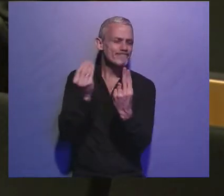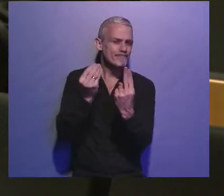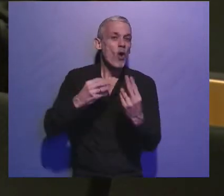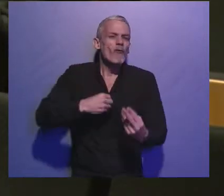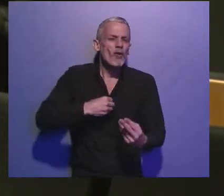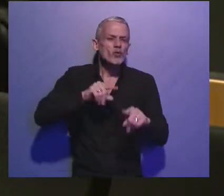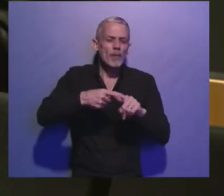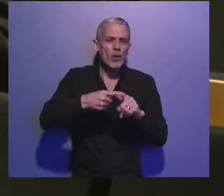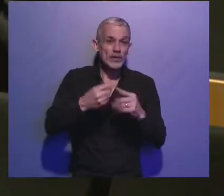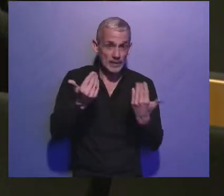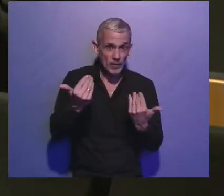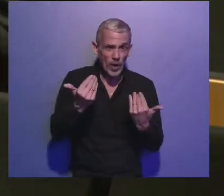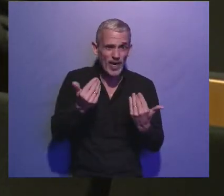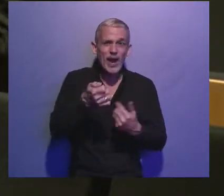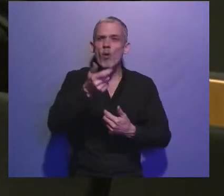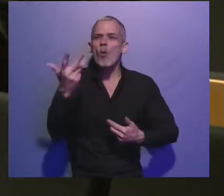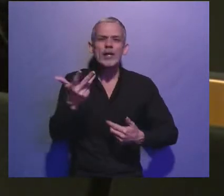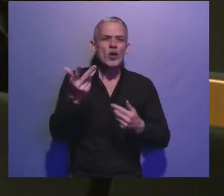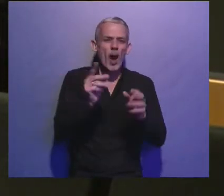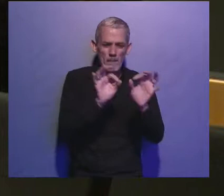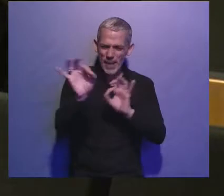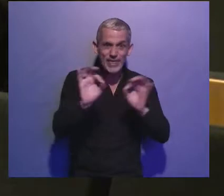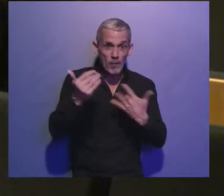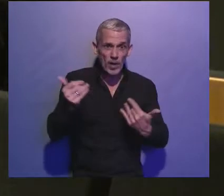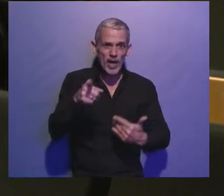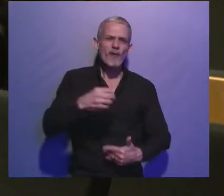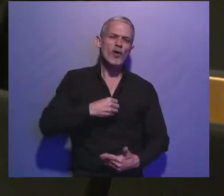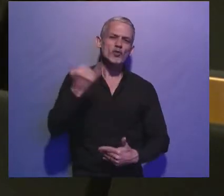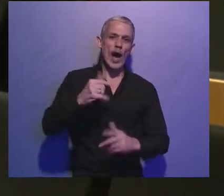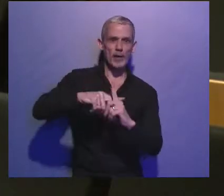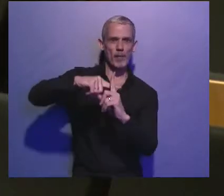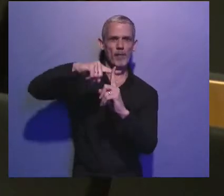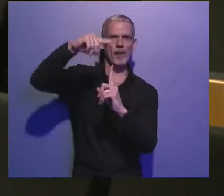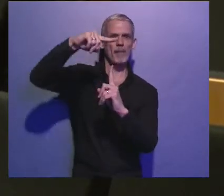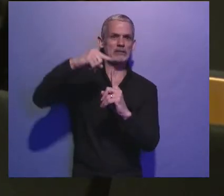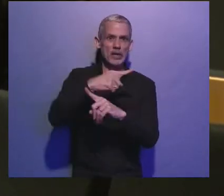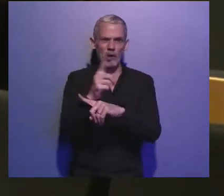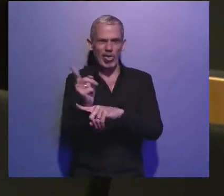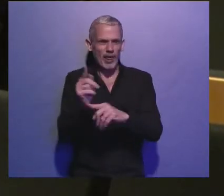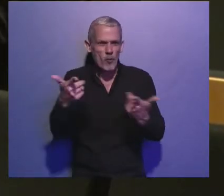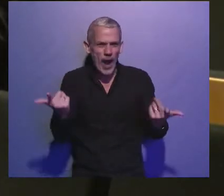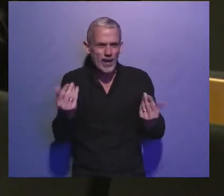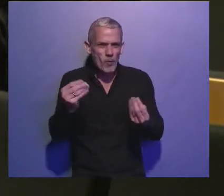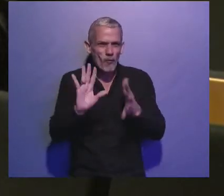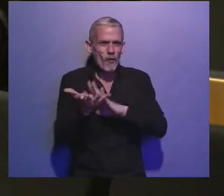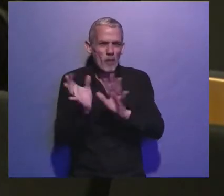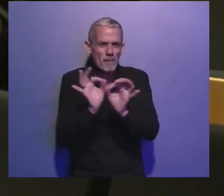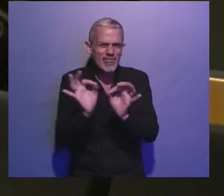topics together, I think that the political will is not something intangible, something that cannot be